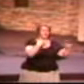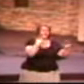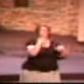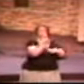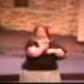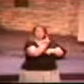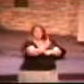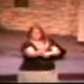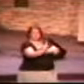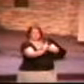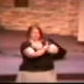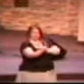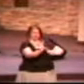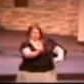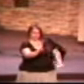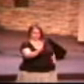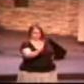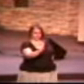king